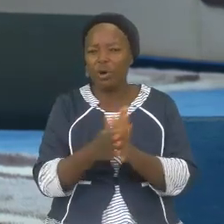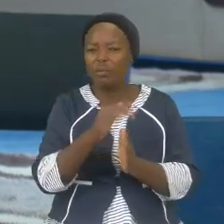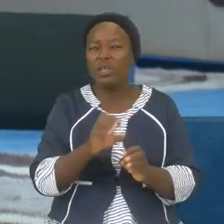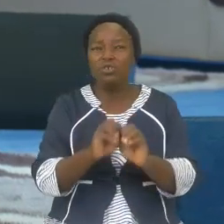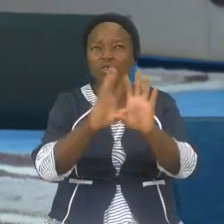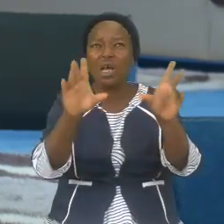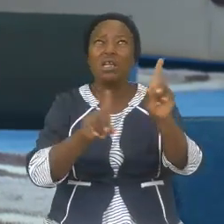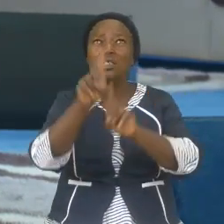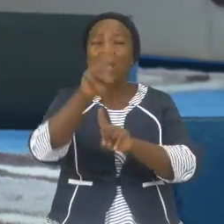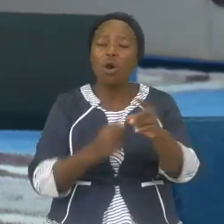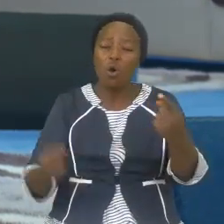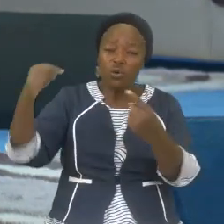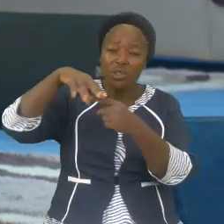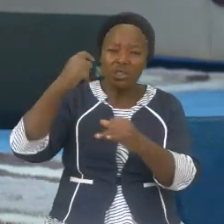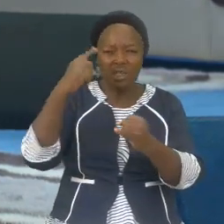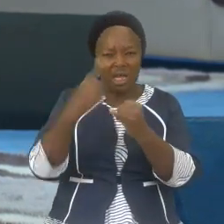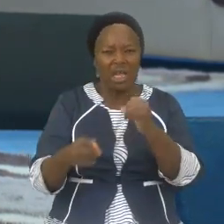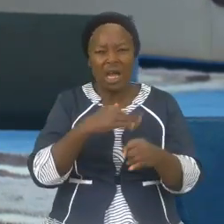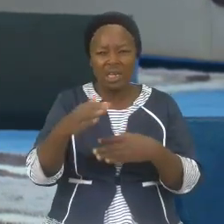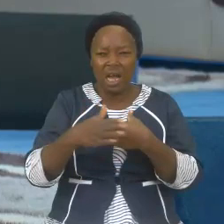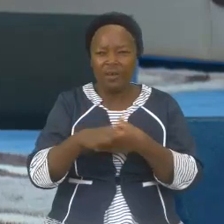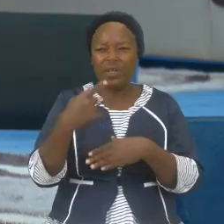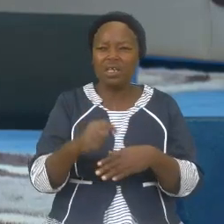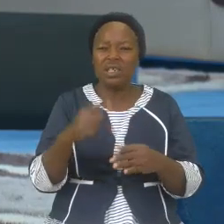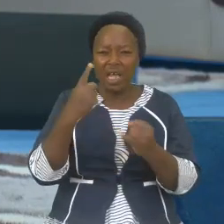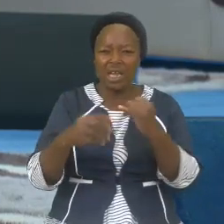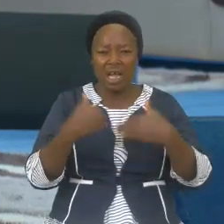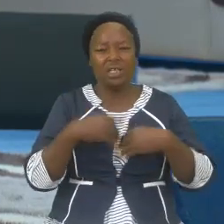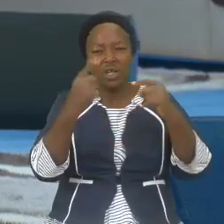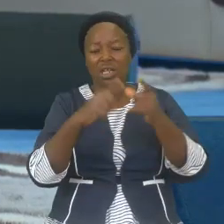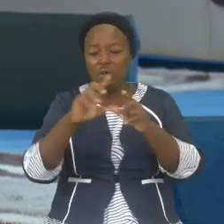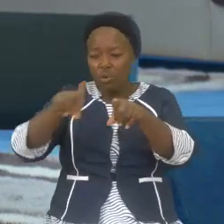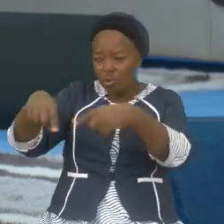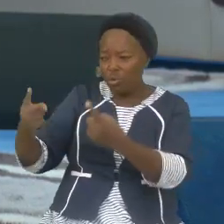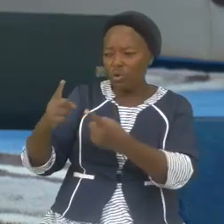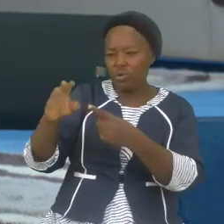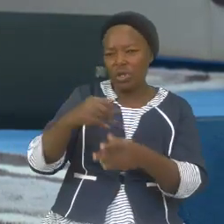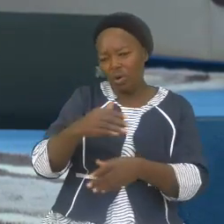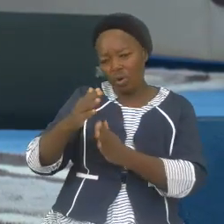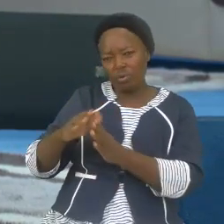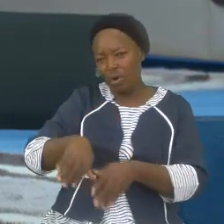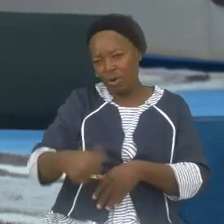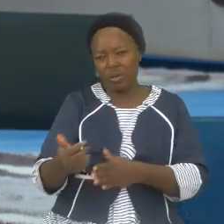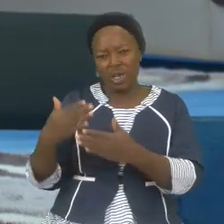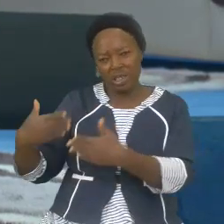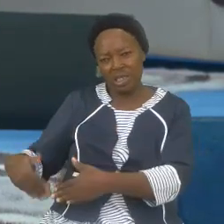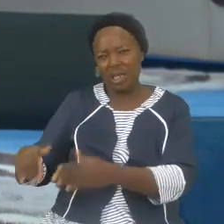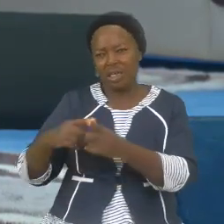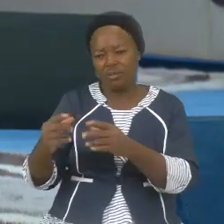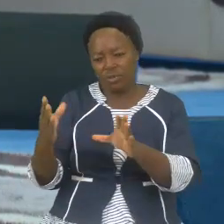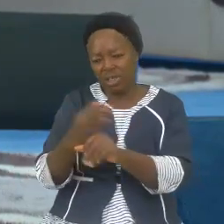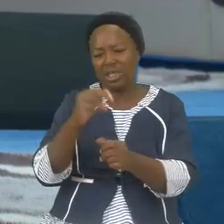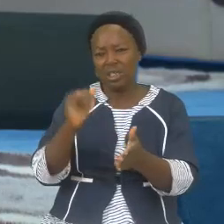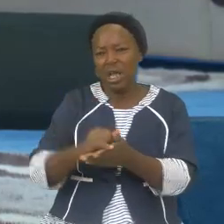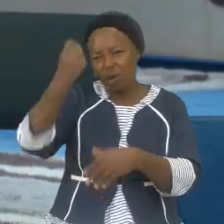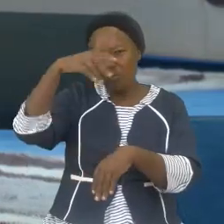And then after the end has come and you have gone to the other side and you carry that wisdom of salvation